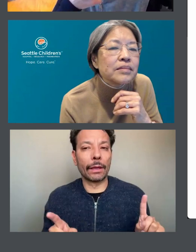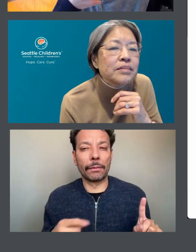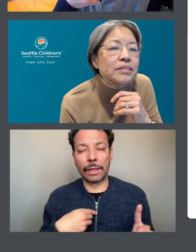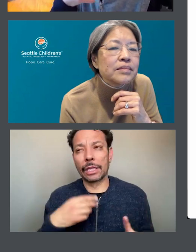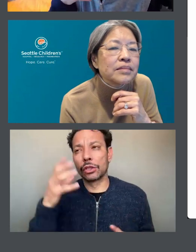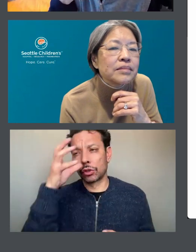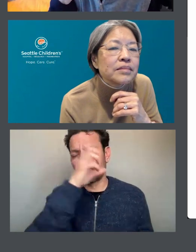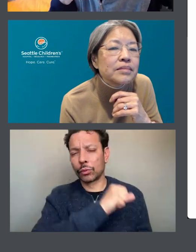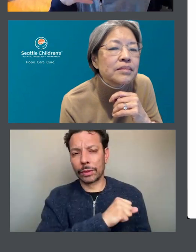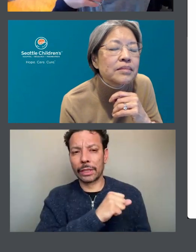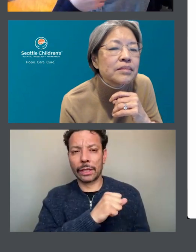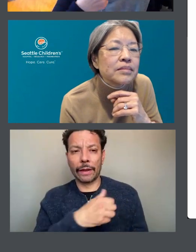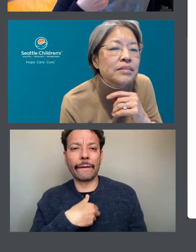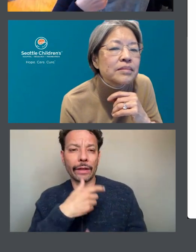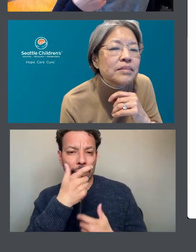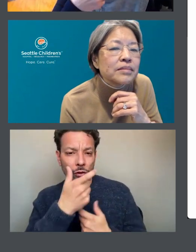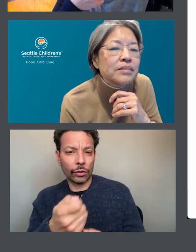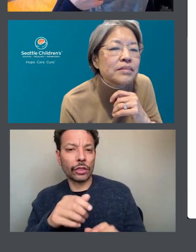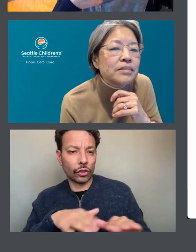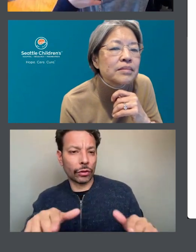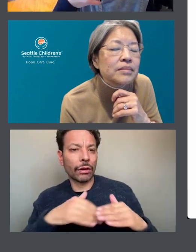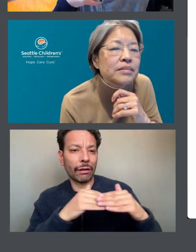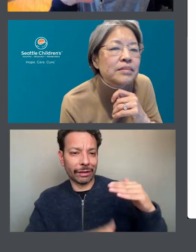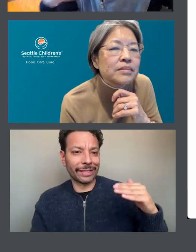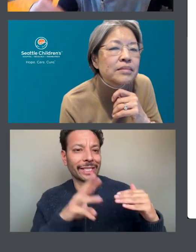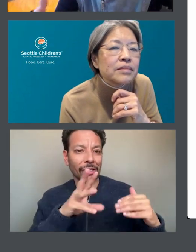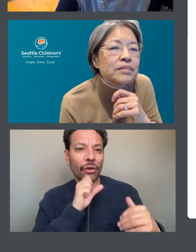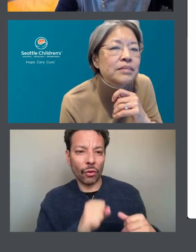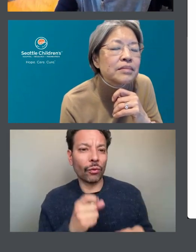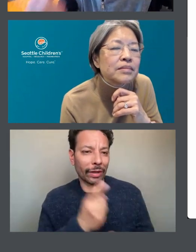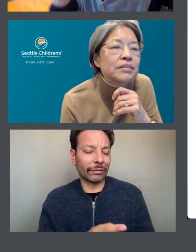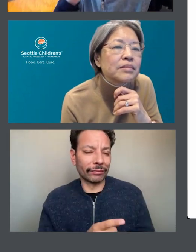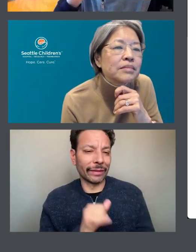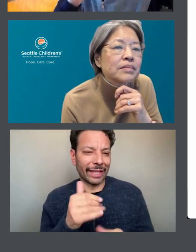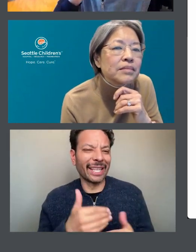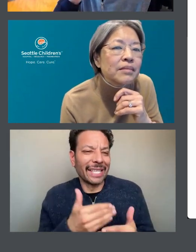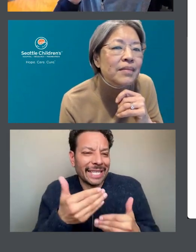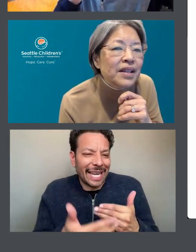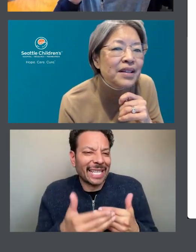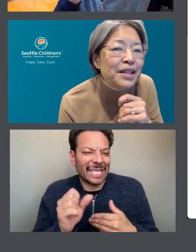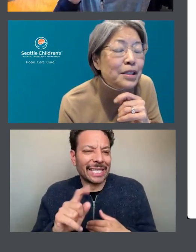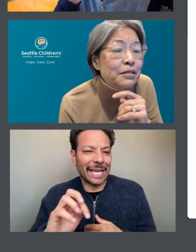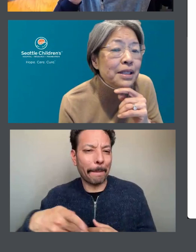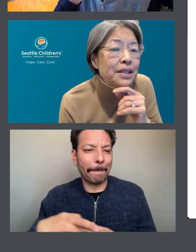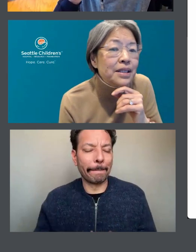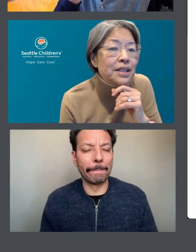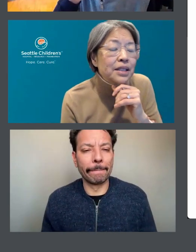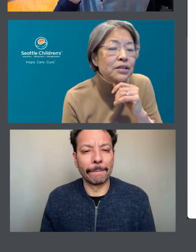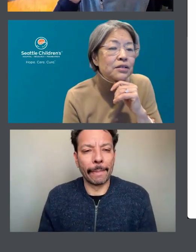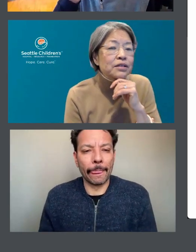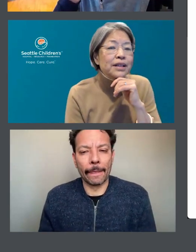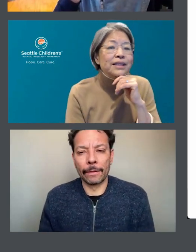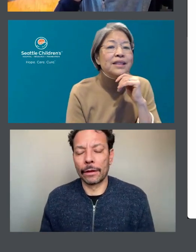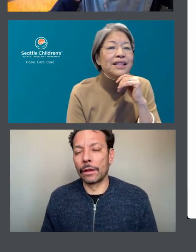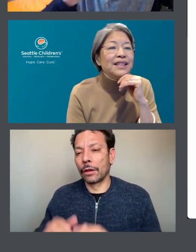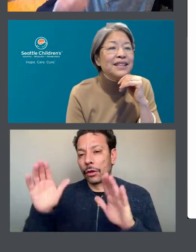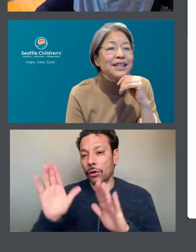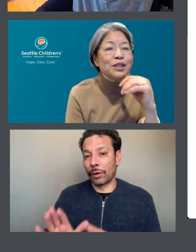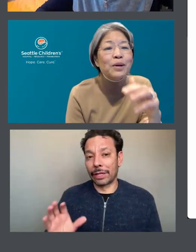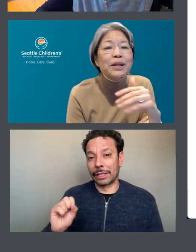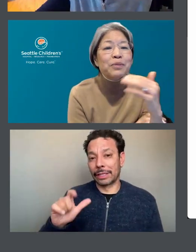assuming that there is interest for children under 6, and that's kind of the next step. That's great that the scales